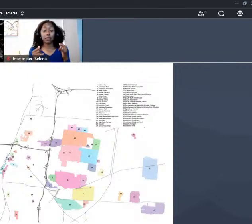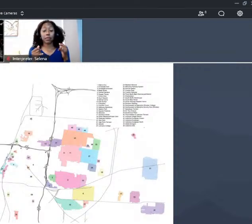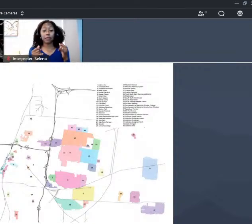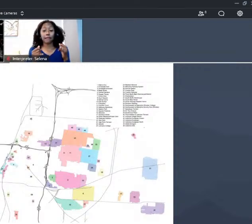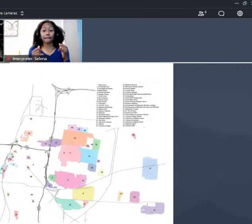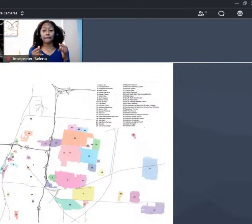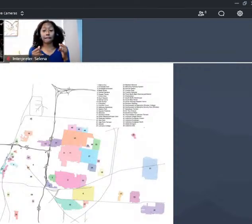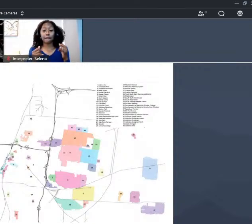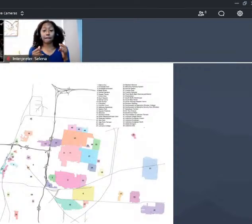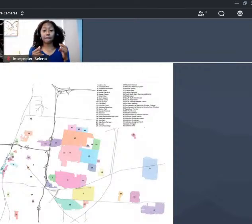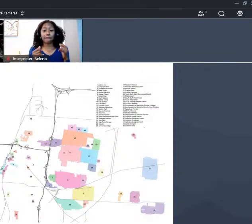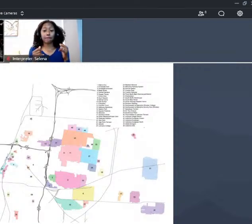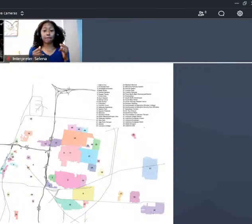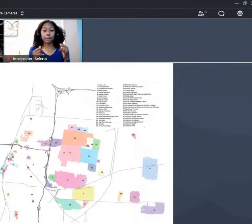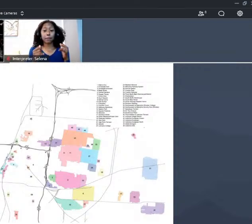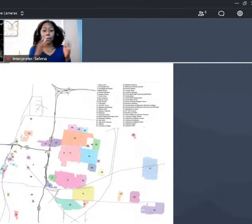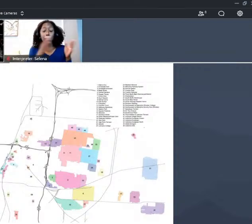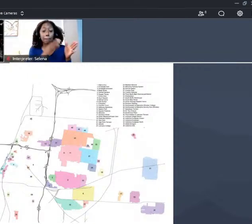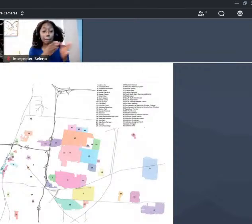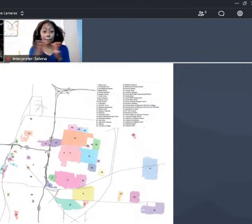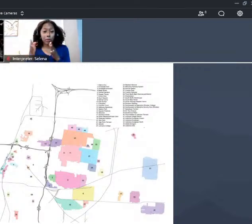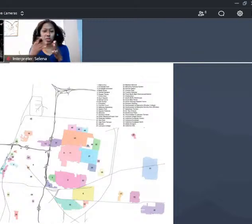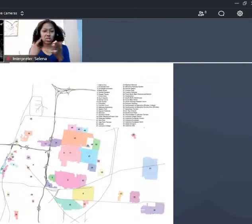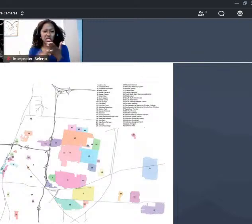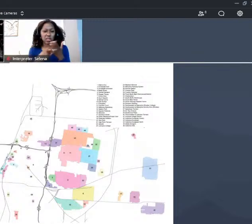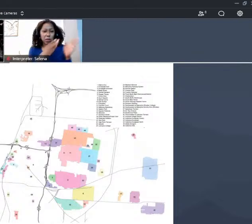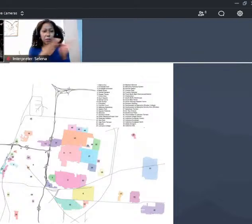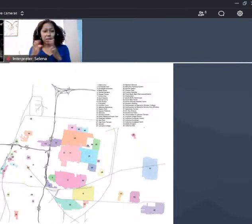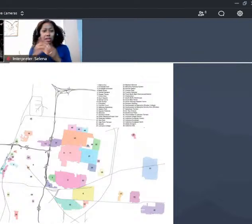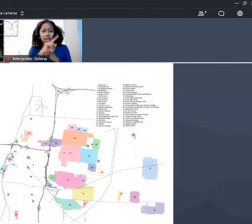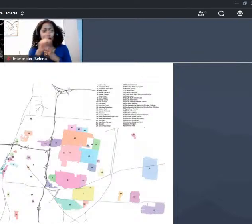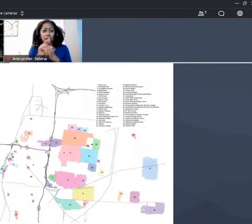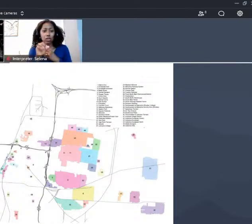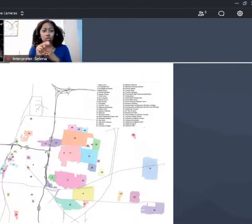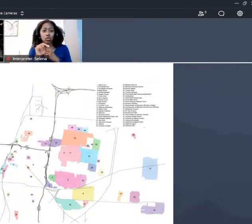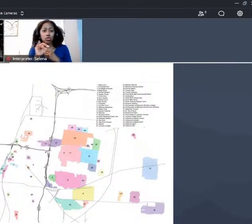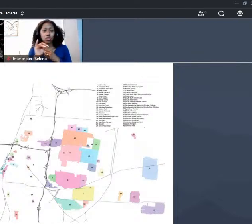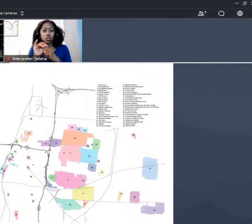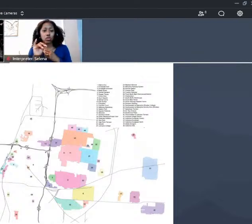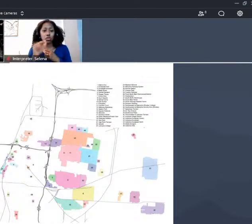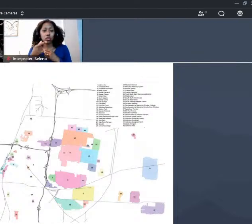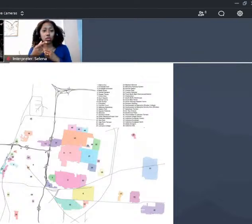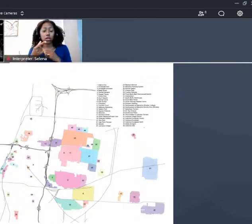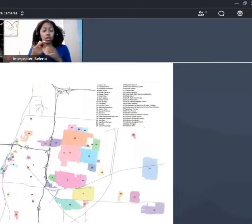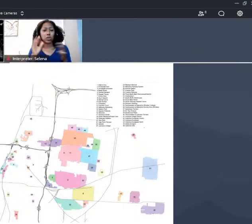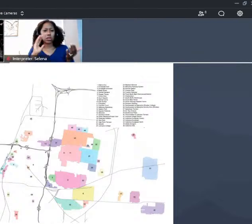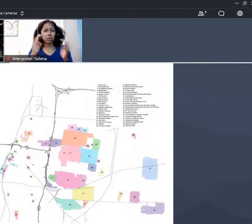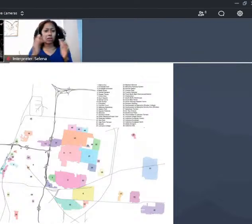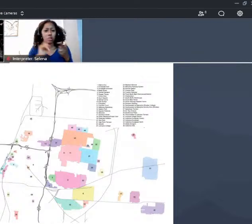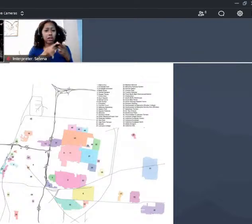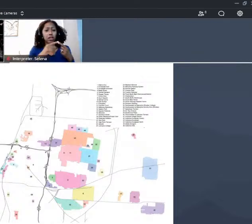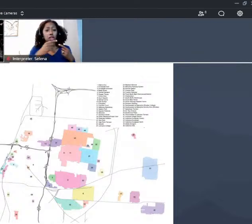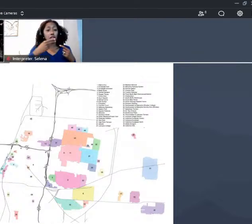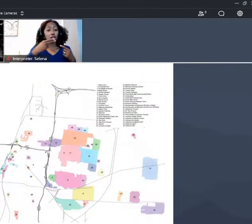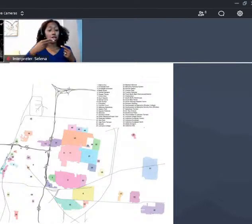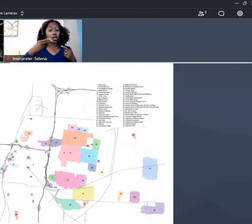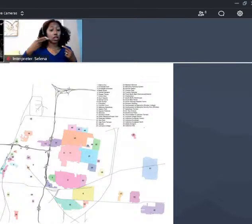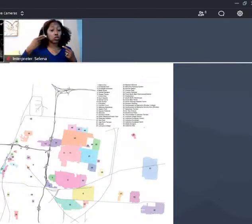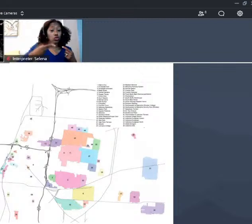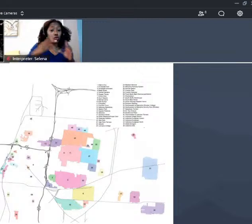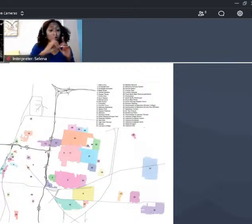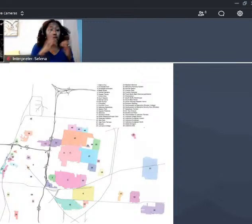up during planning and zoning this afternoon. What's the difference between Historic District A and Historic District